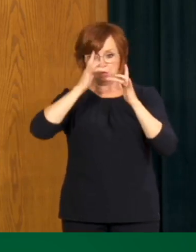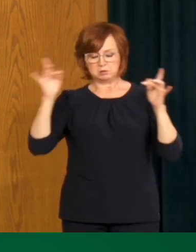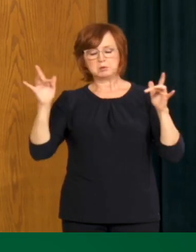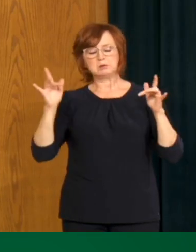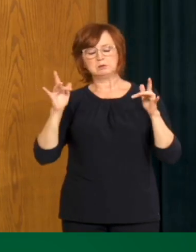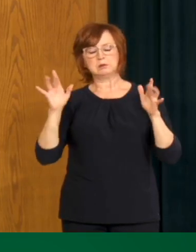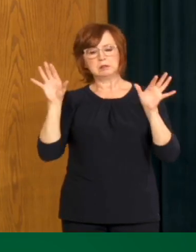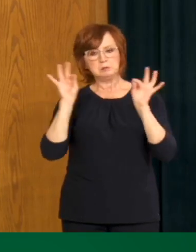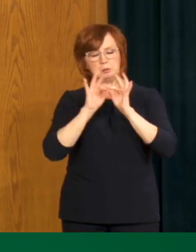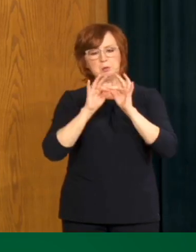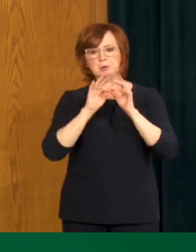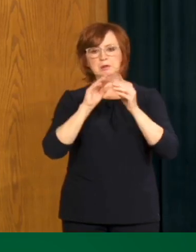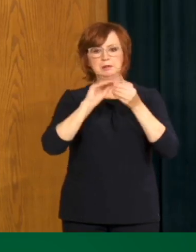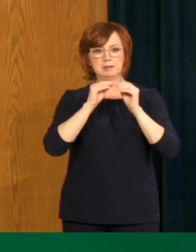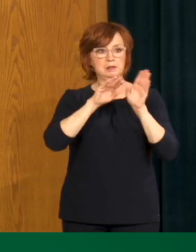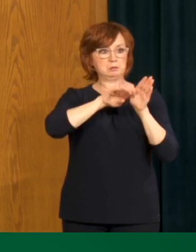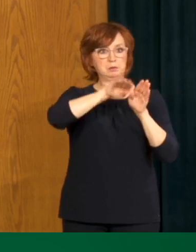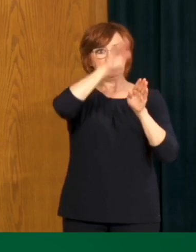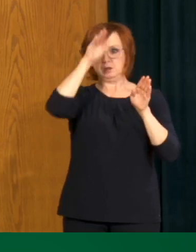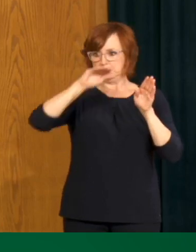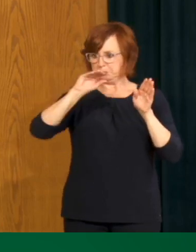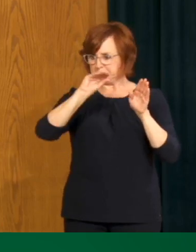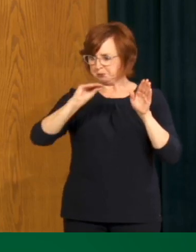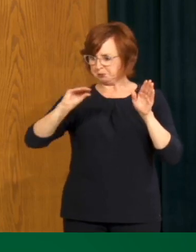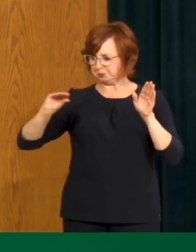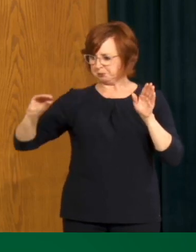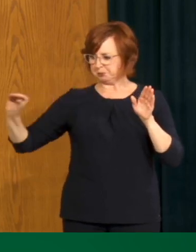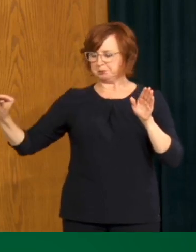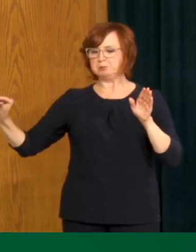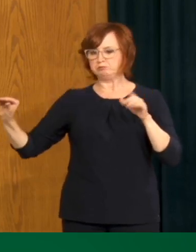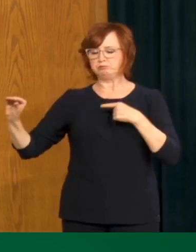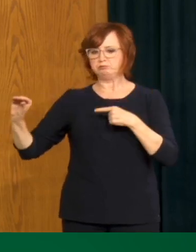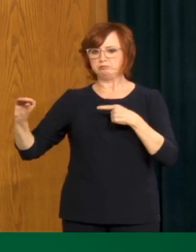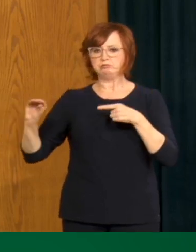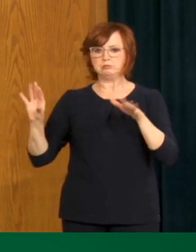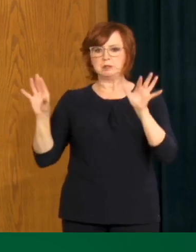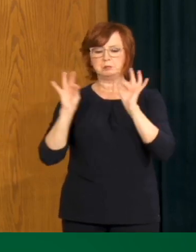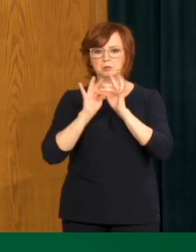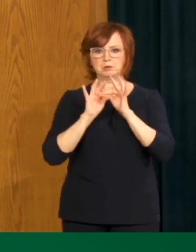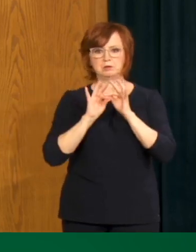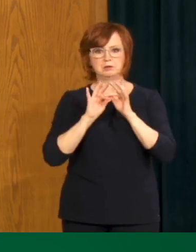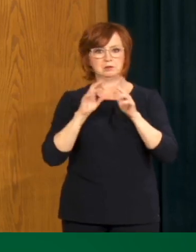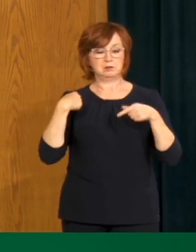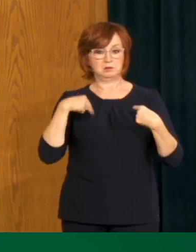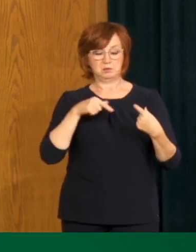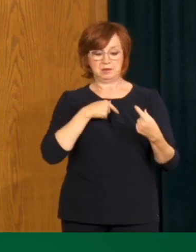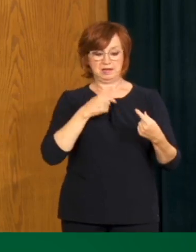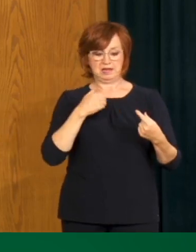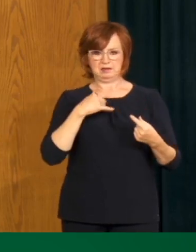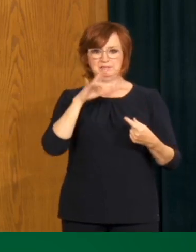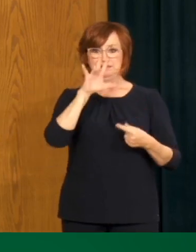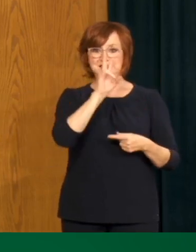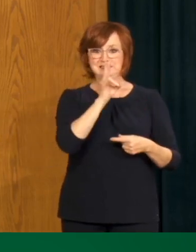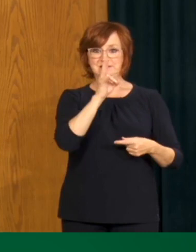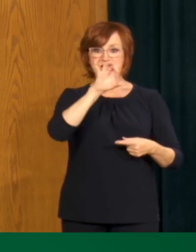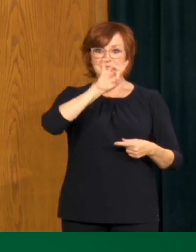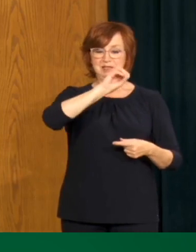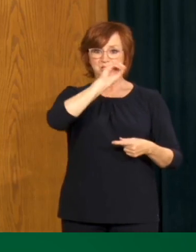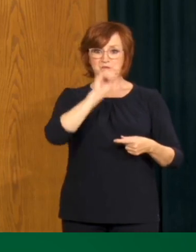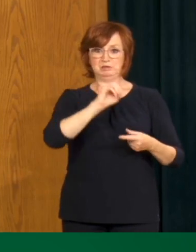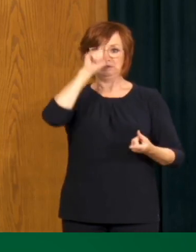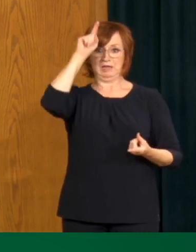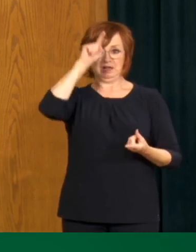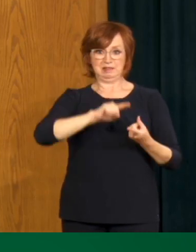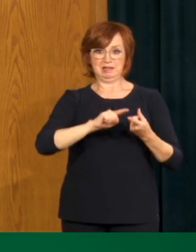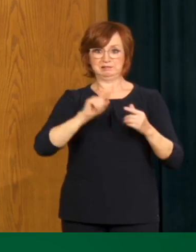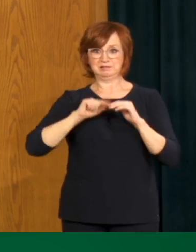our fatality numbers low. We've been able to do both of that. Our infection rates are 78% below Canada's infection